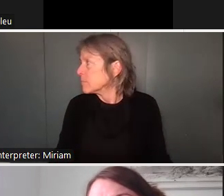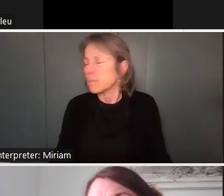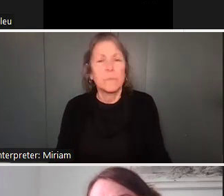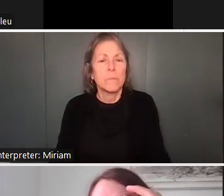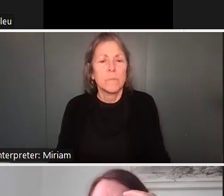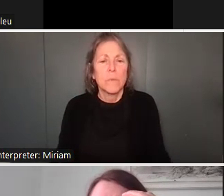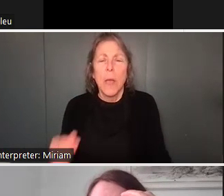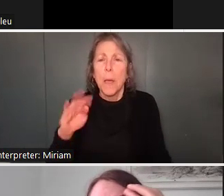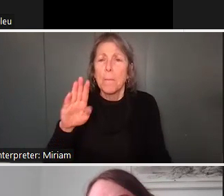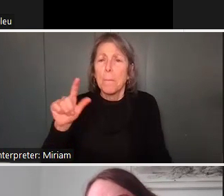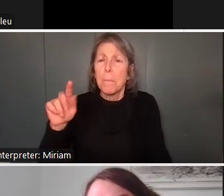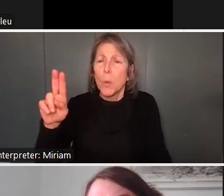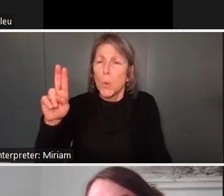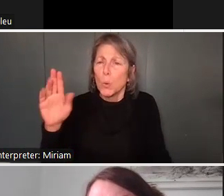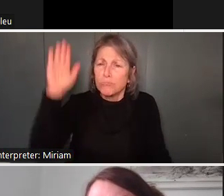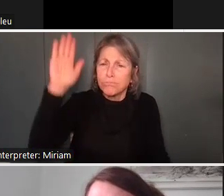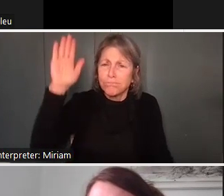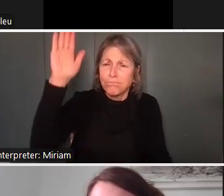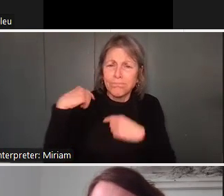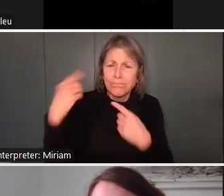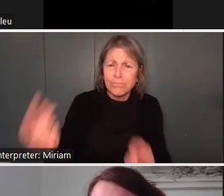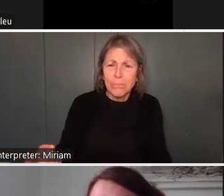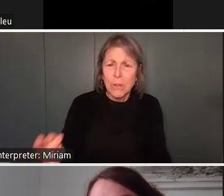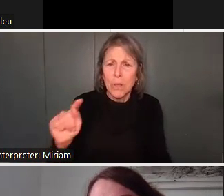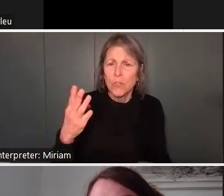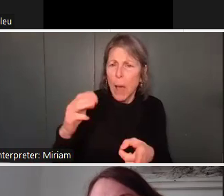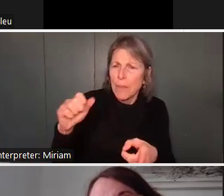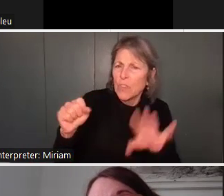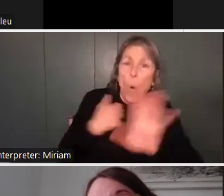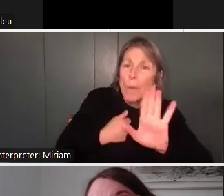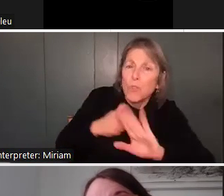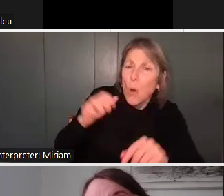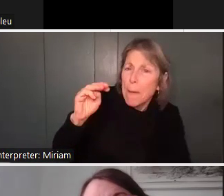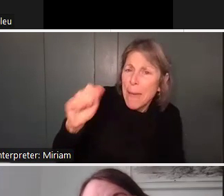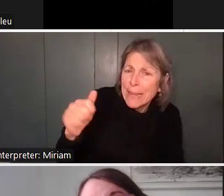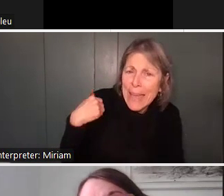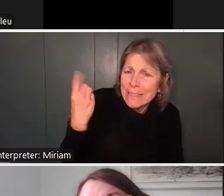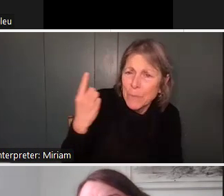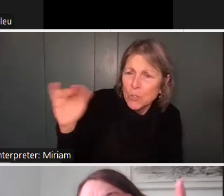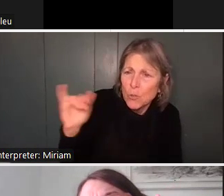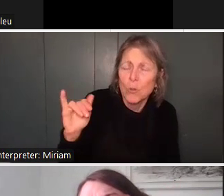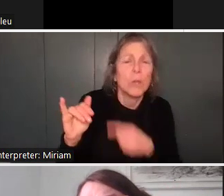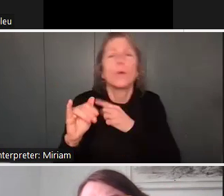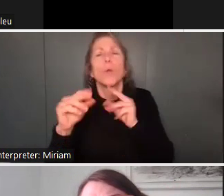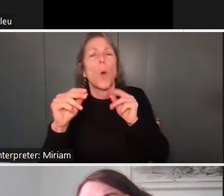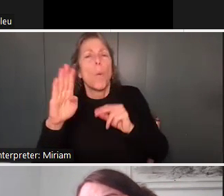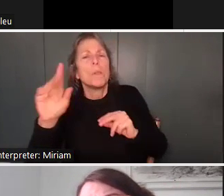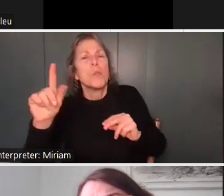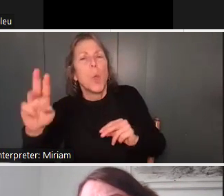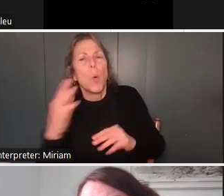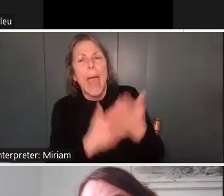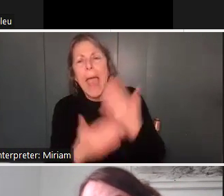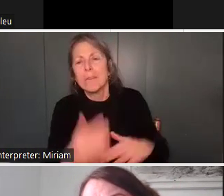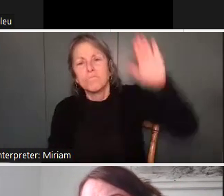Blue, you've had your hand up for a That's good. while. Wait, Do you have- Amanda had something. Wait a minute. I'm sorry. Oh, Amanda Blue, has I'm sorry. something. Blue has had his hand up for